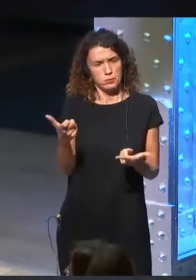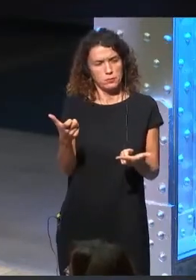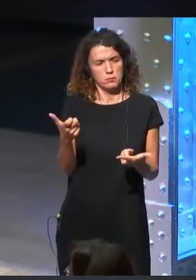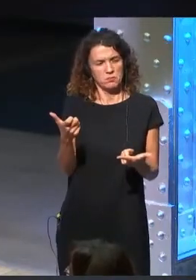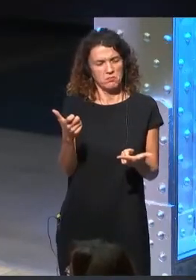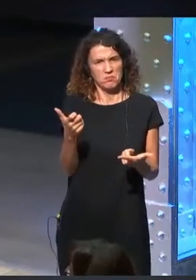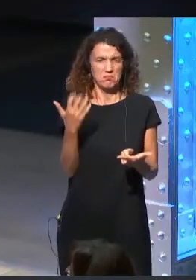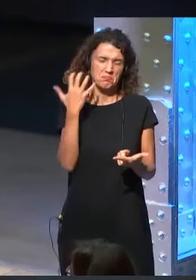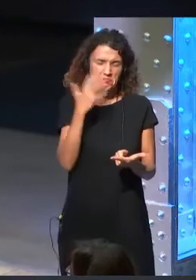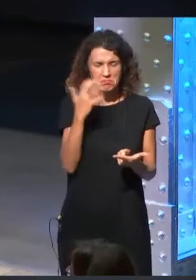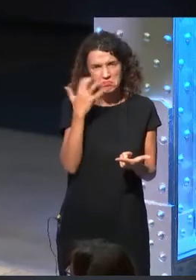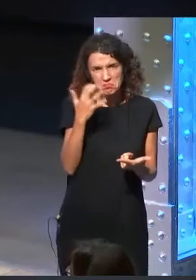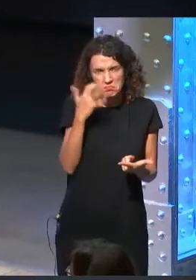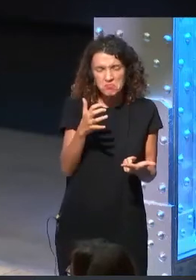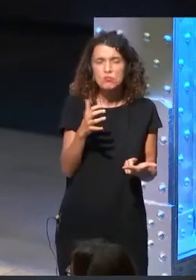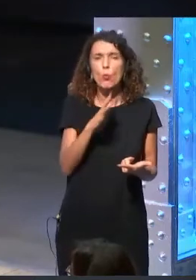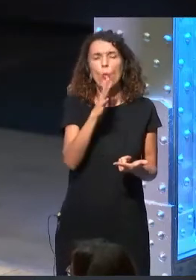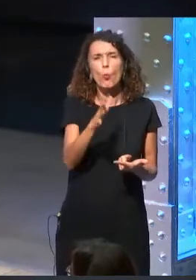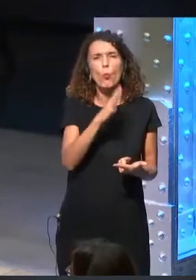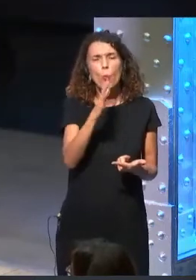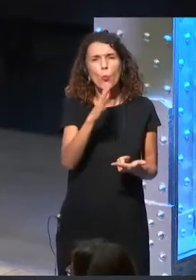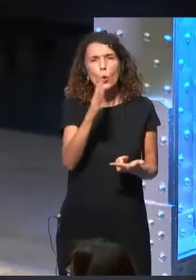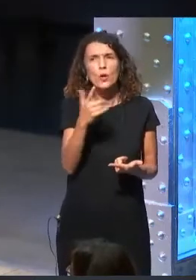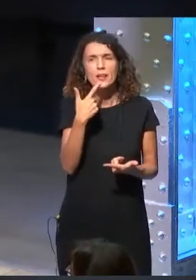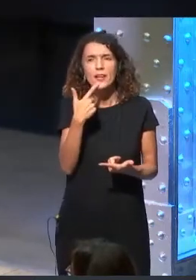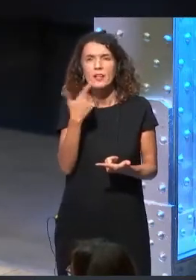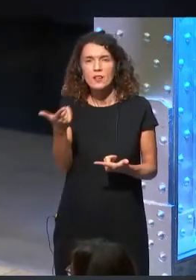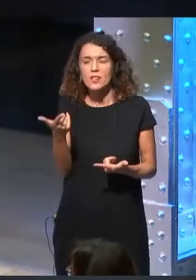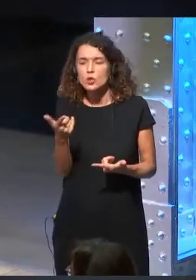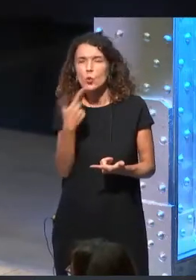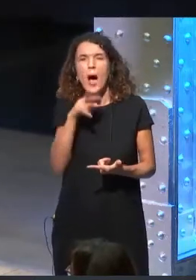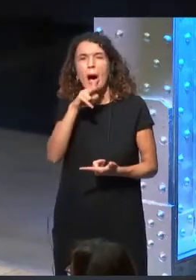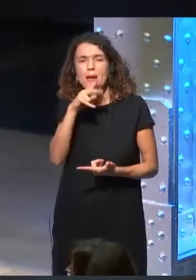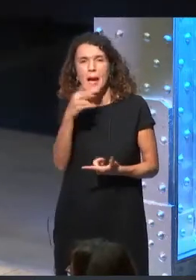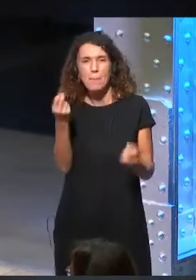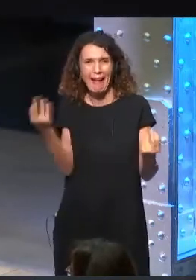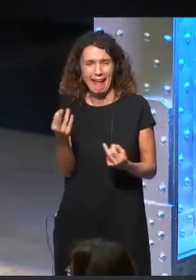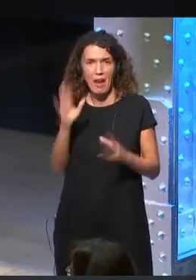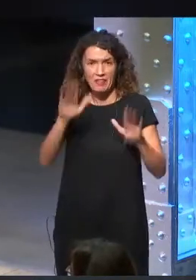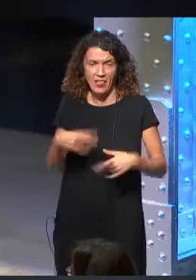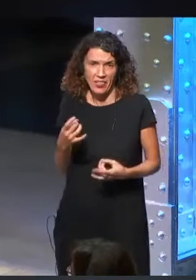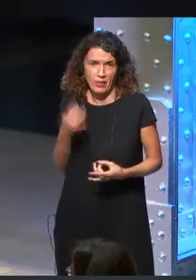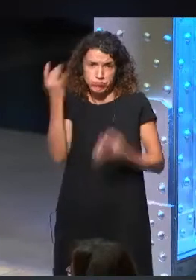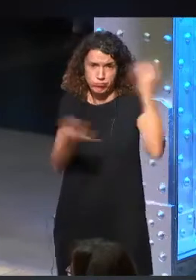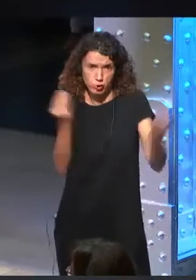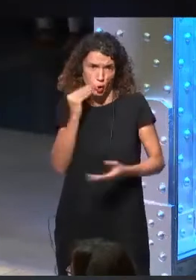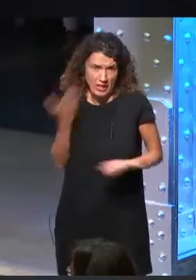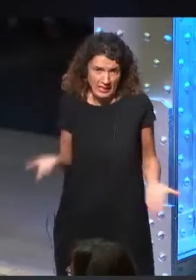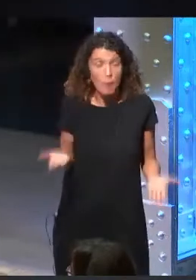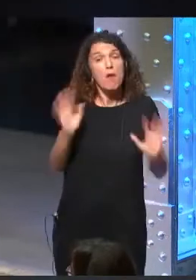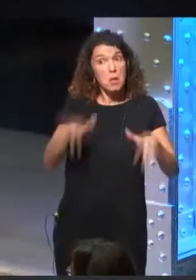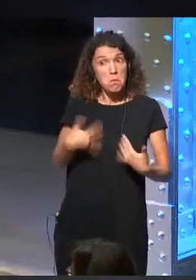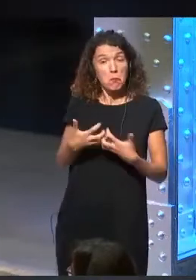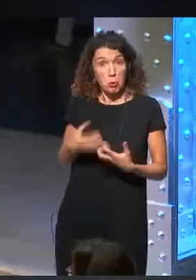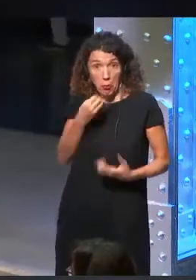when you're going to speak rubbish? On the other hand, I see it works. And I